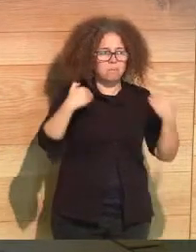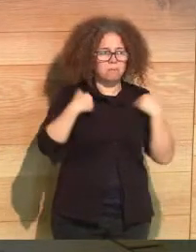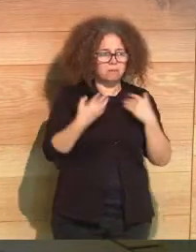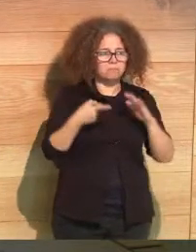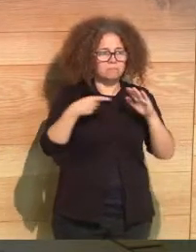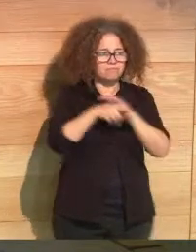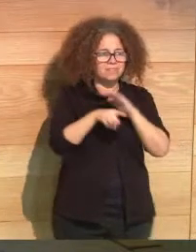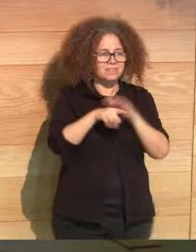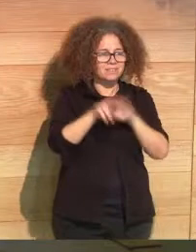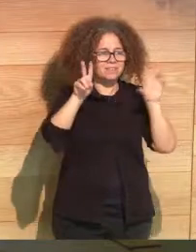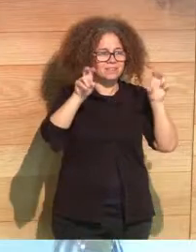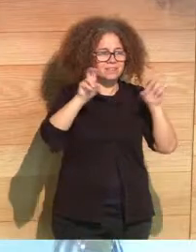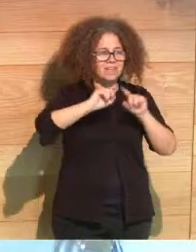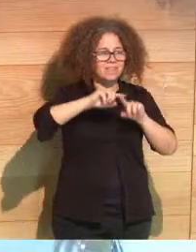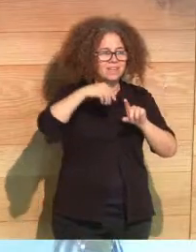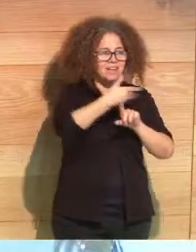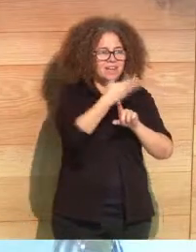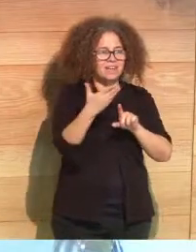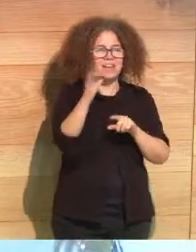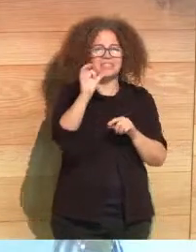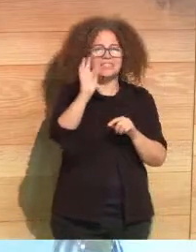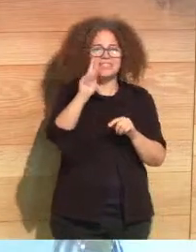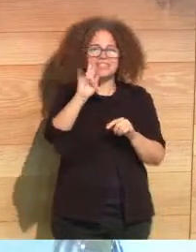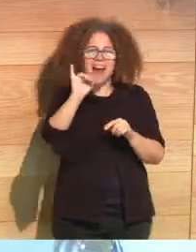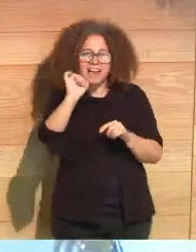curator of Stripe Festival,